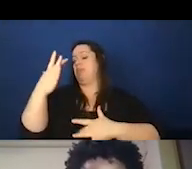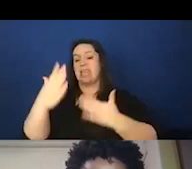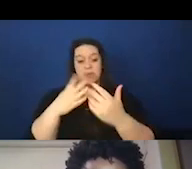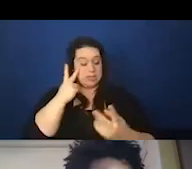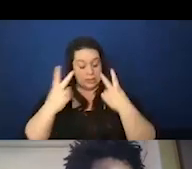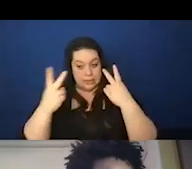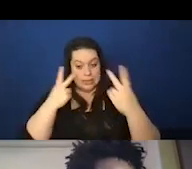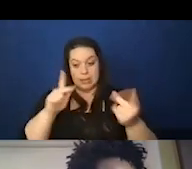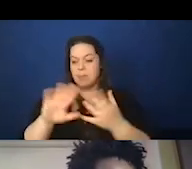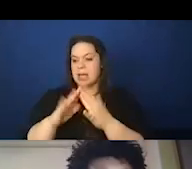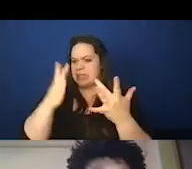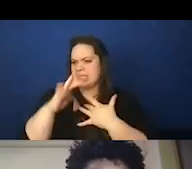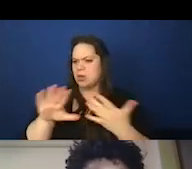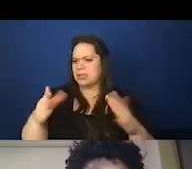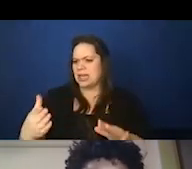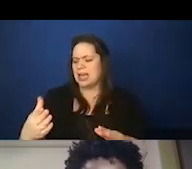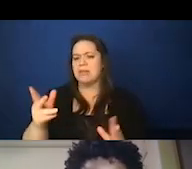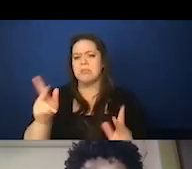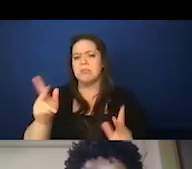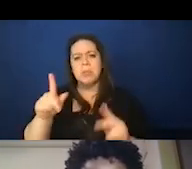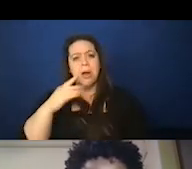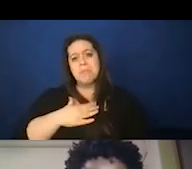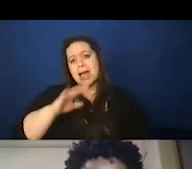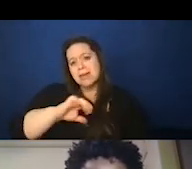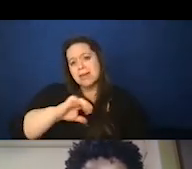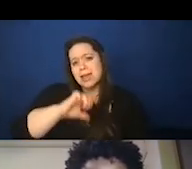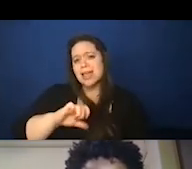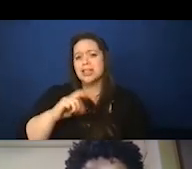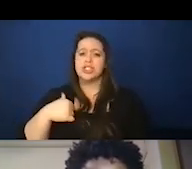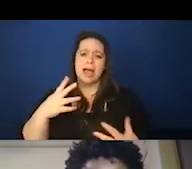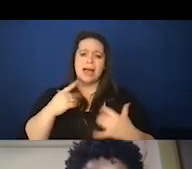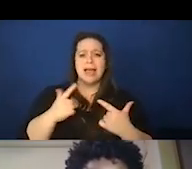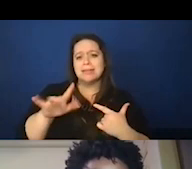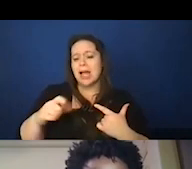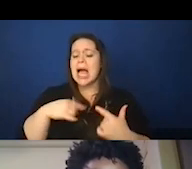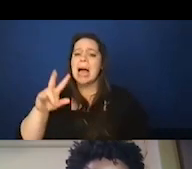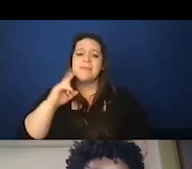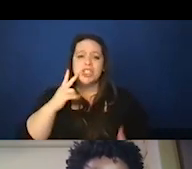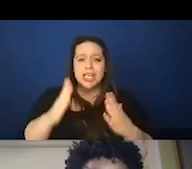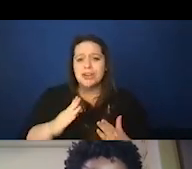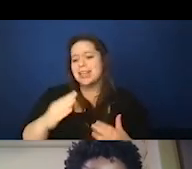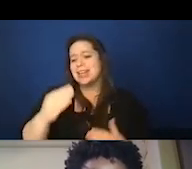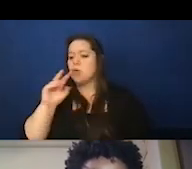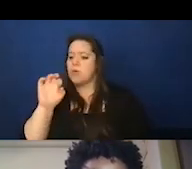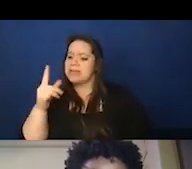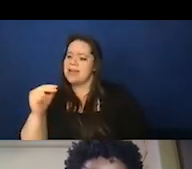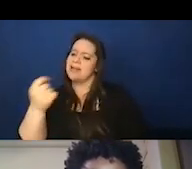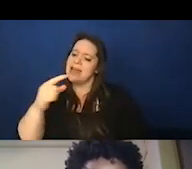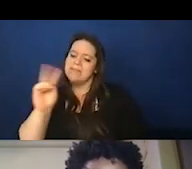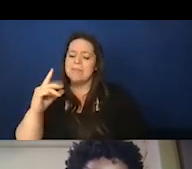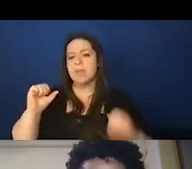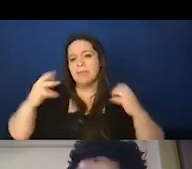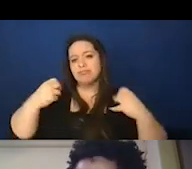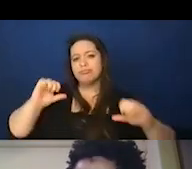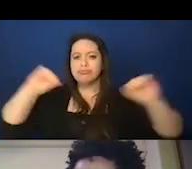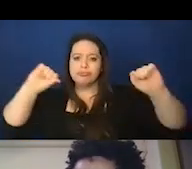are some people who think that their age, their lifestyle, eating organic, being a vegetarian, vitamins and fitness are